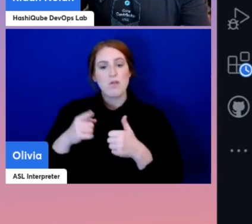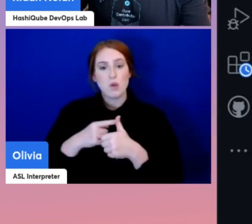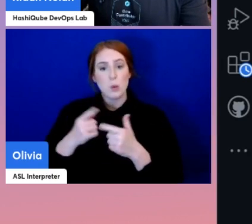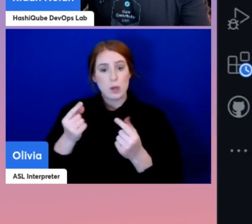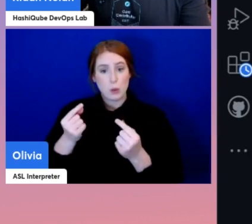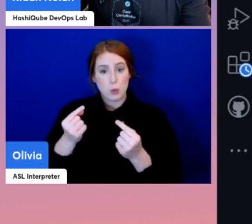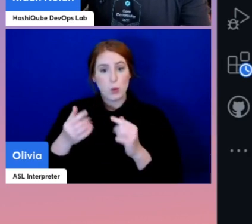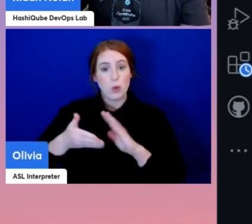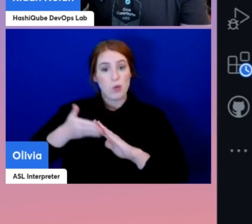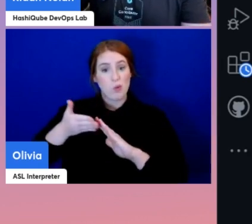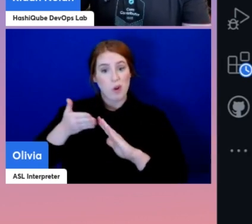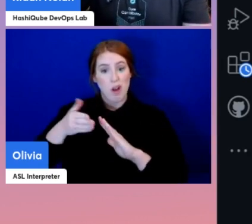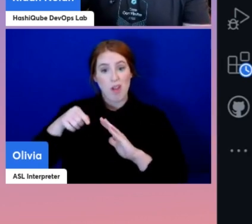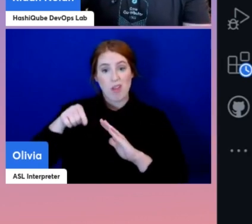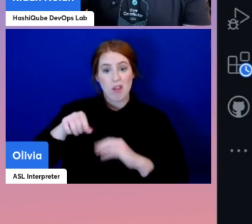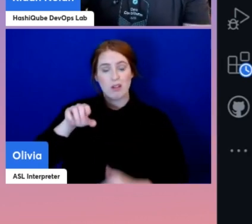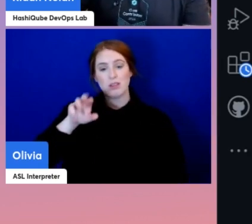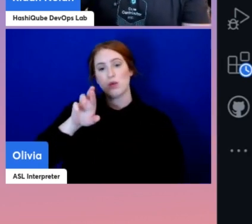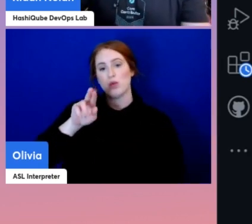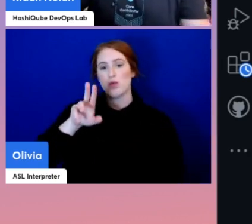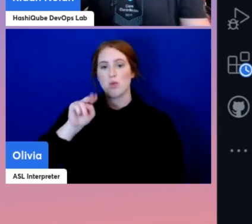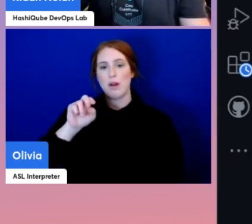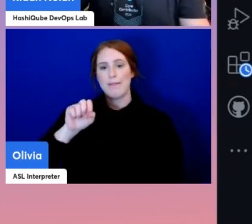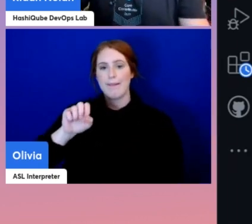run run.sh.